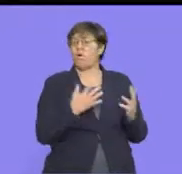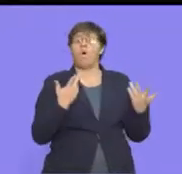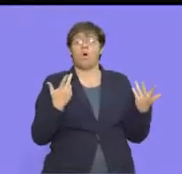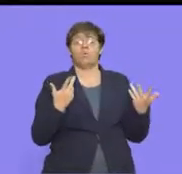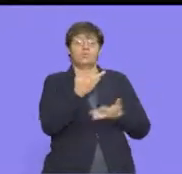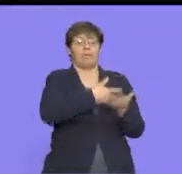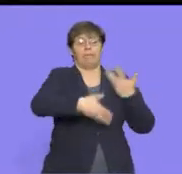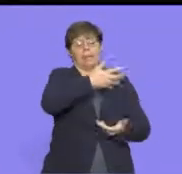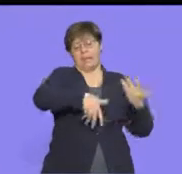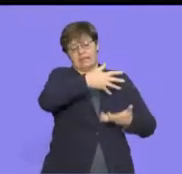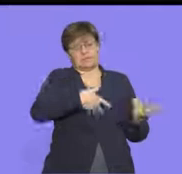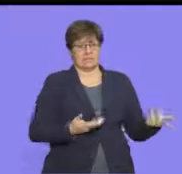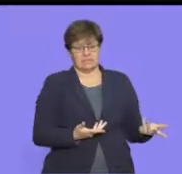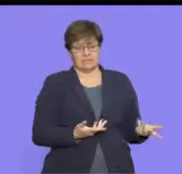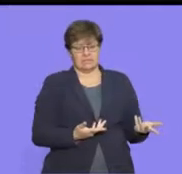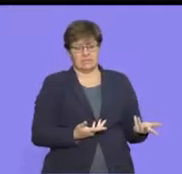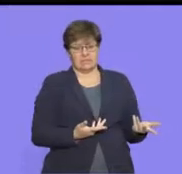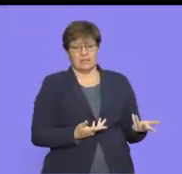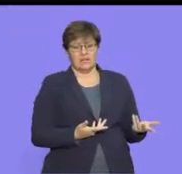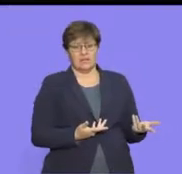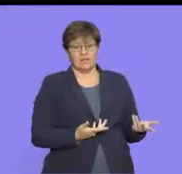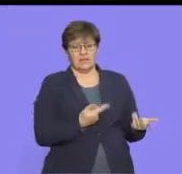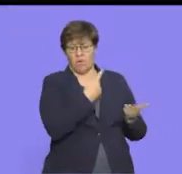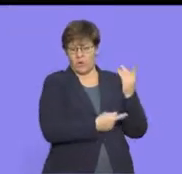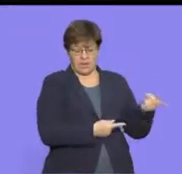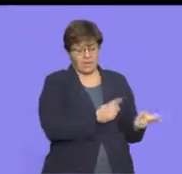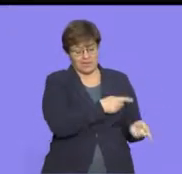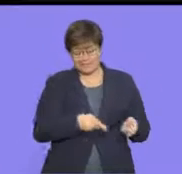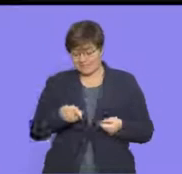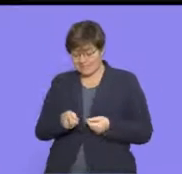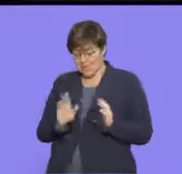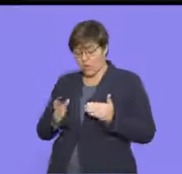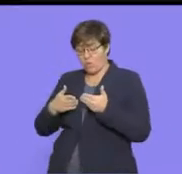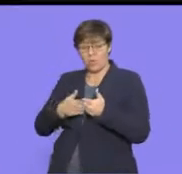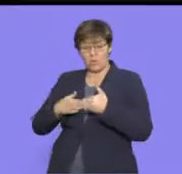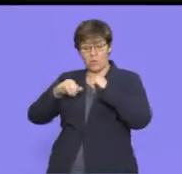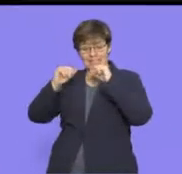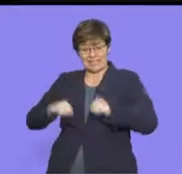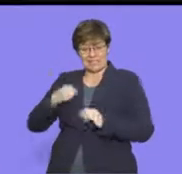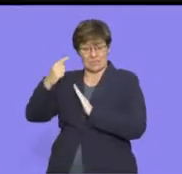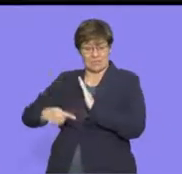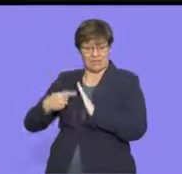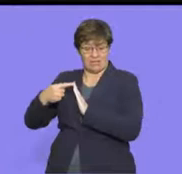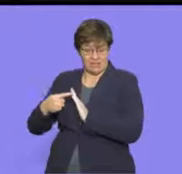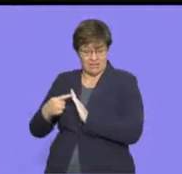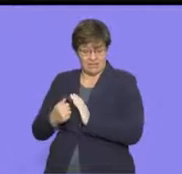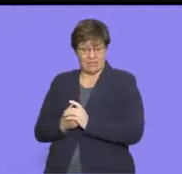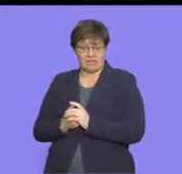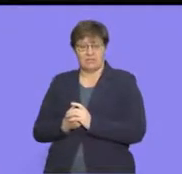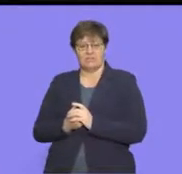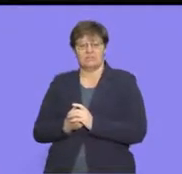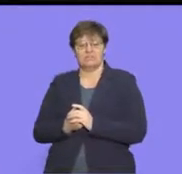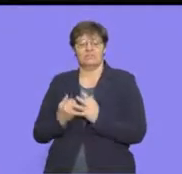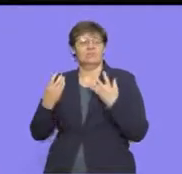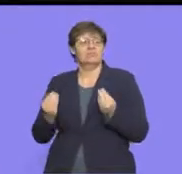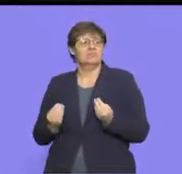everything just mixes together, it's like this big mixture. However, in a closed circulatory system,